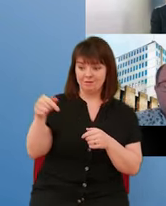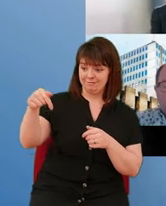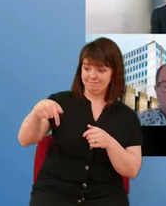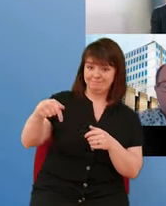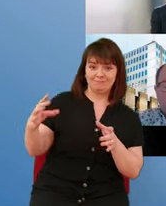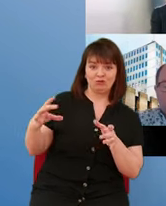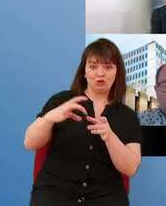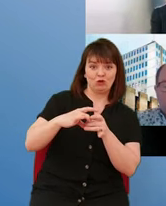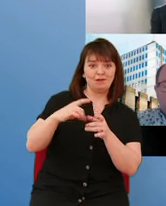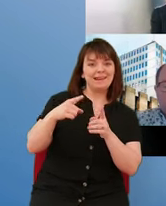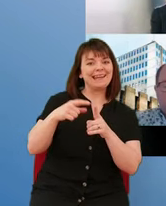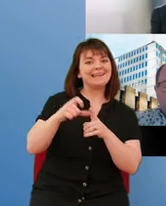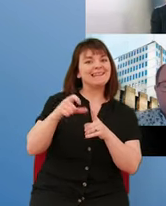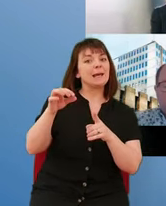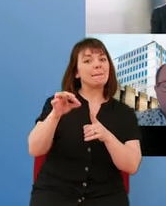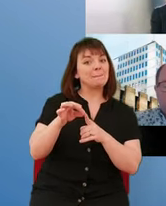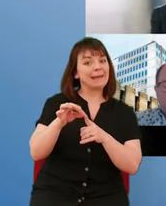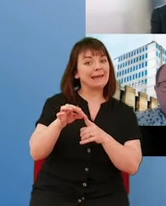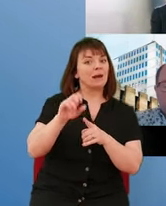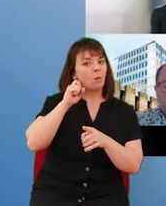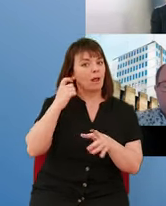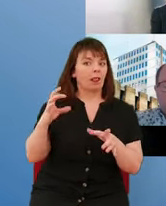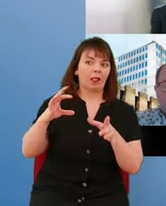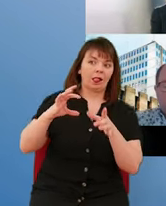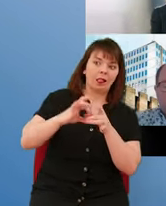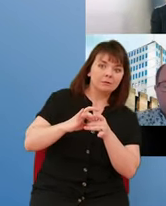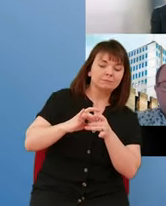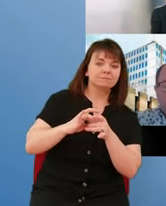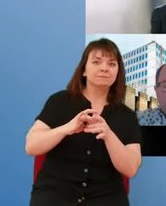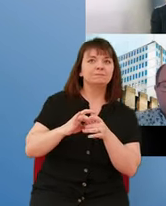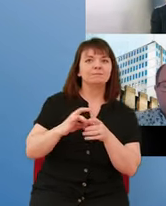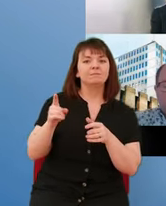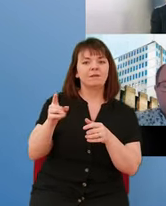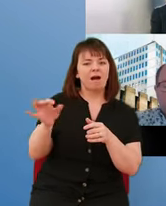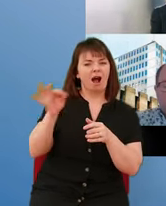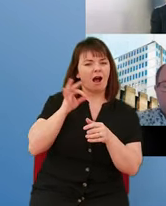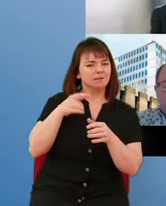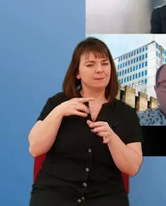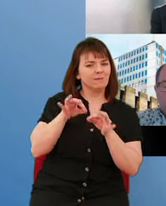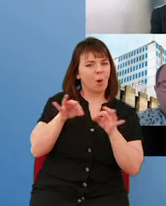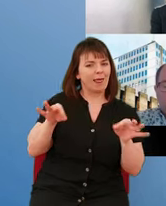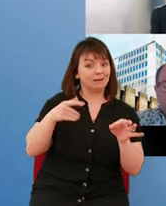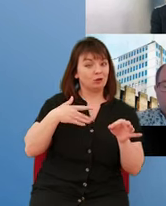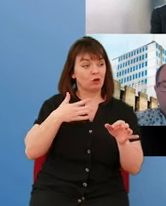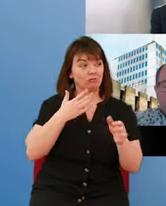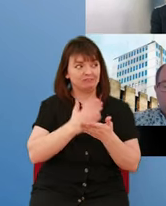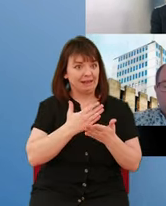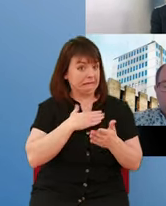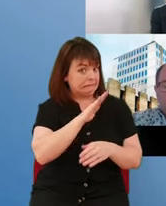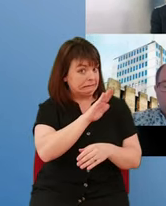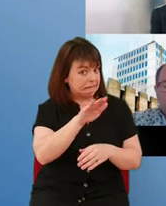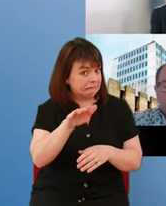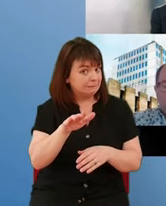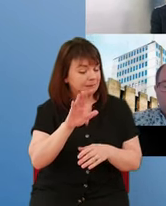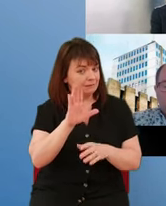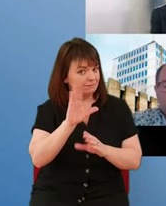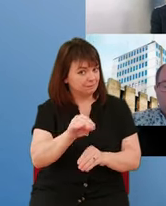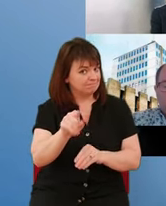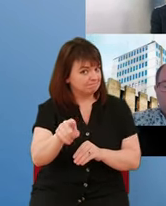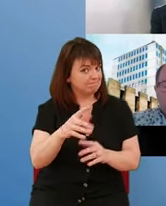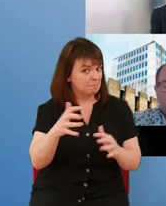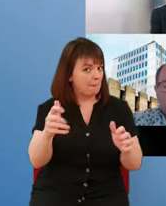somebody from the EDP at some point. They have requested a link, so just a reminder